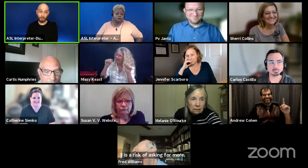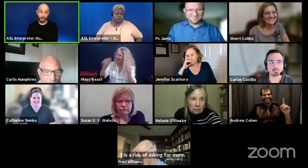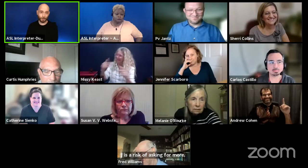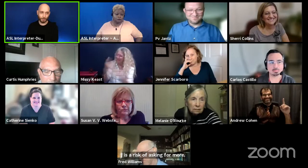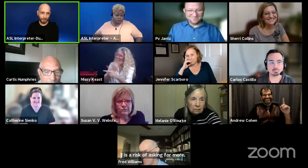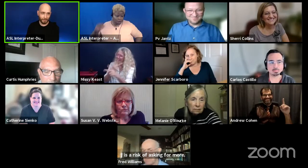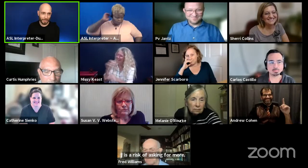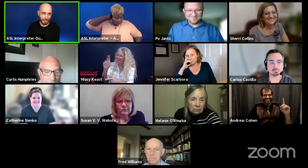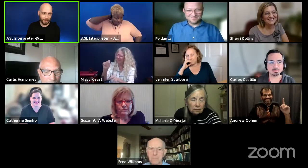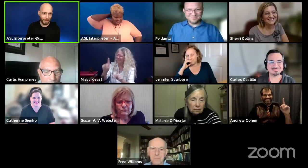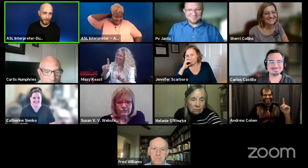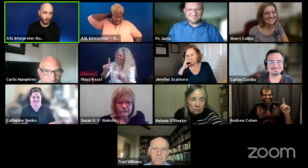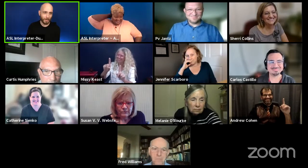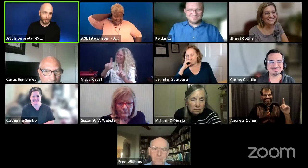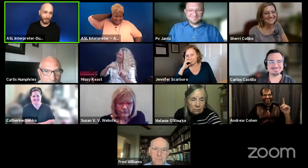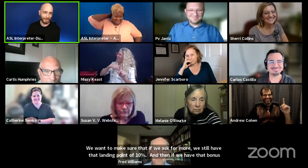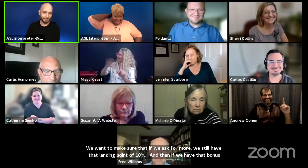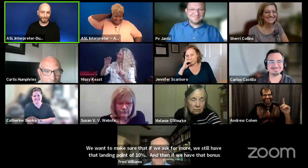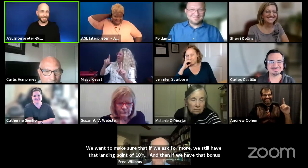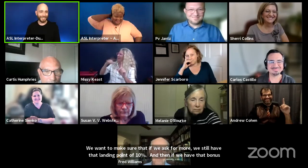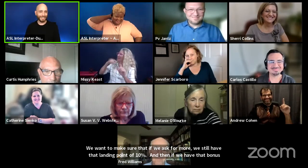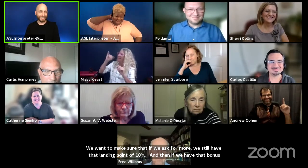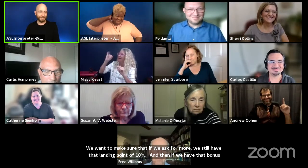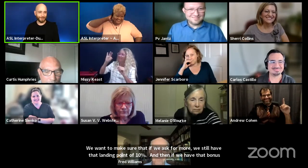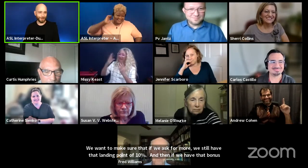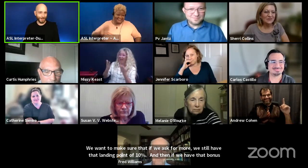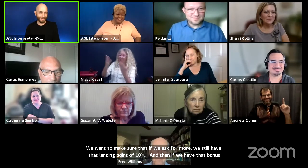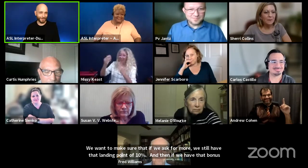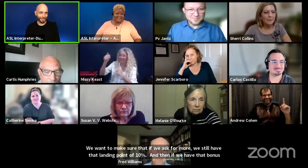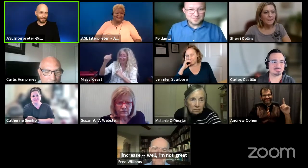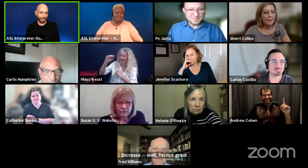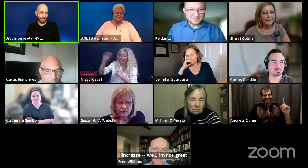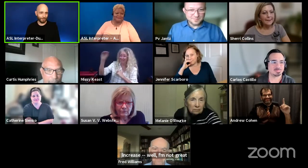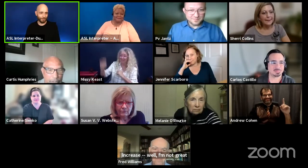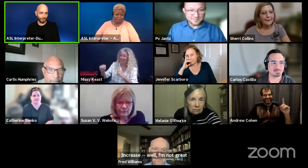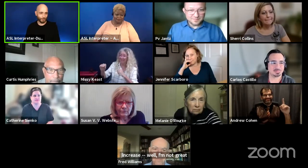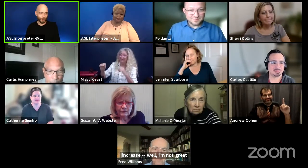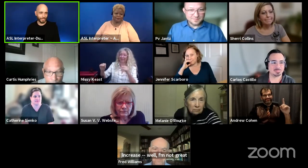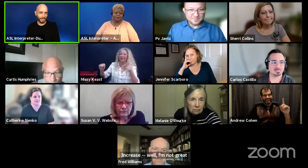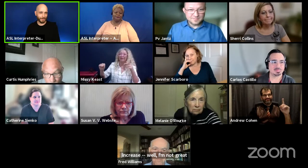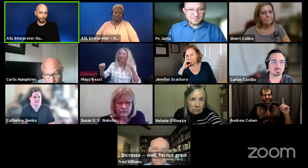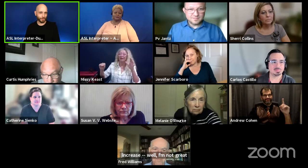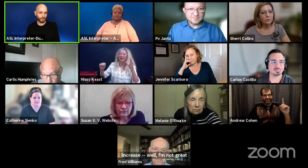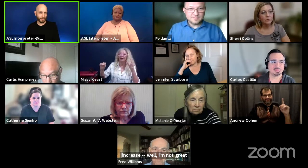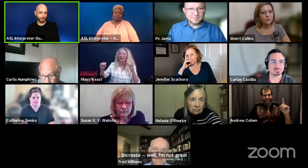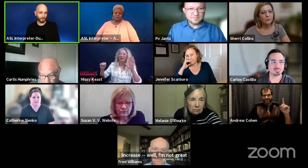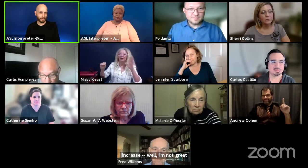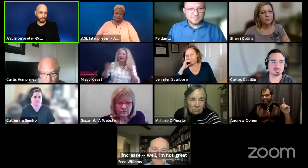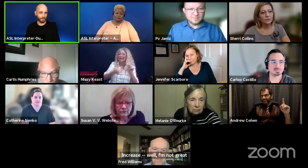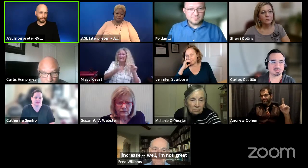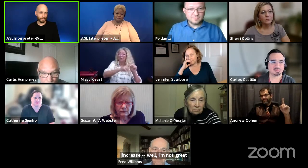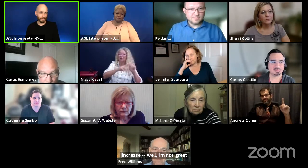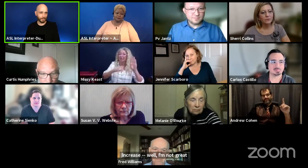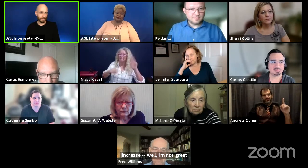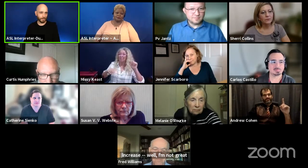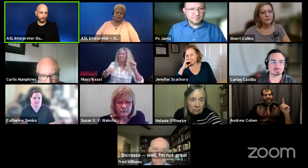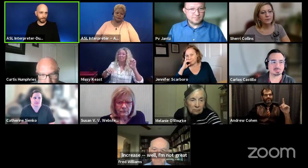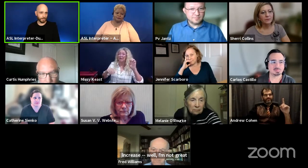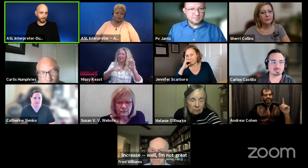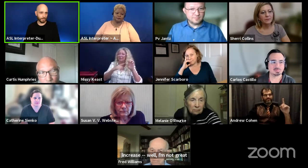I'm not great at math, so give me a moment here. Let me figure it out. Okay, so if we do the 10%